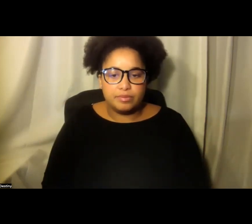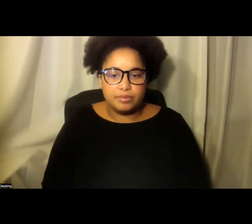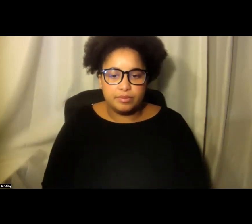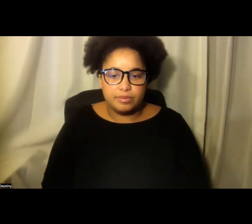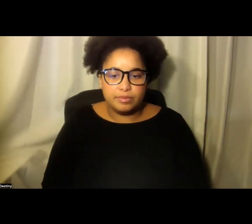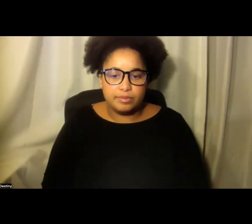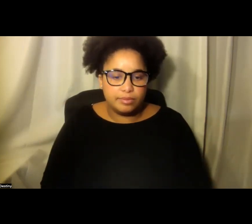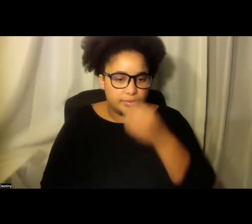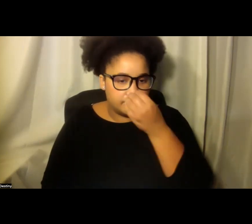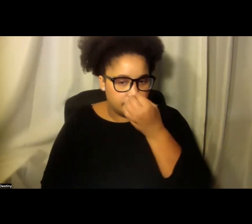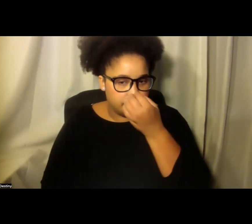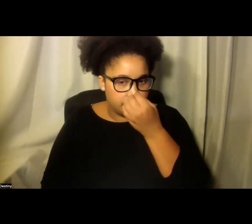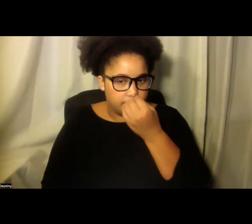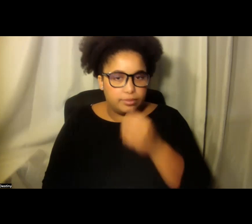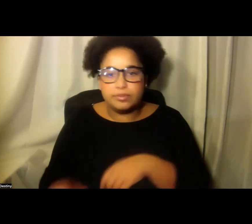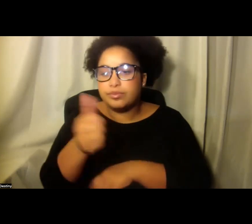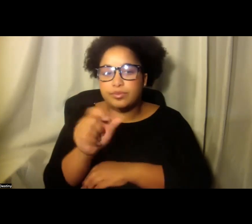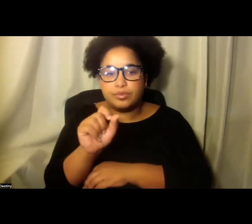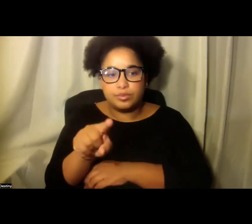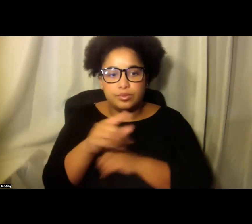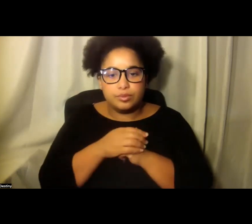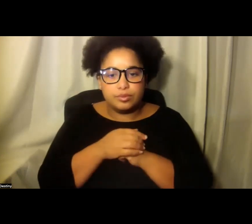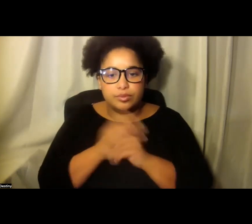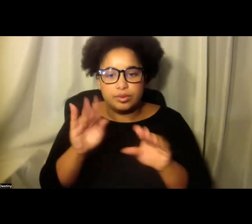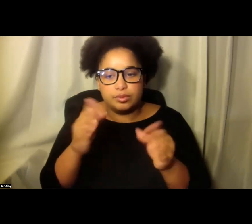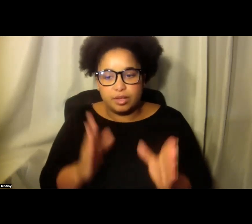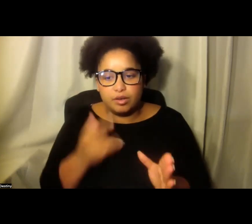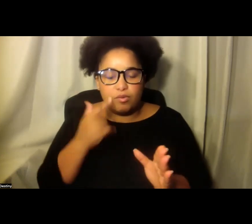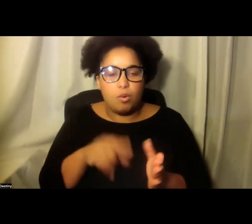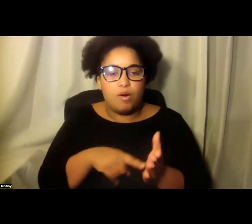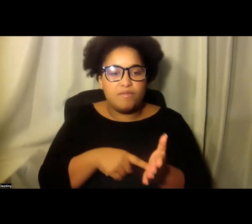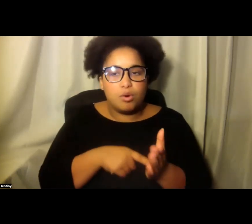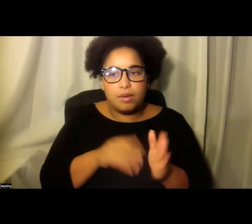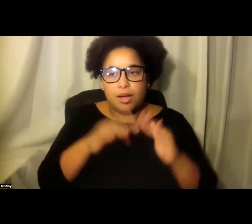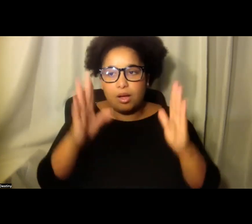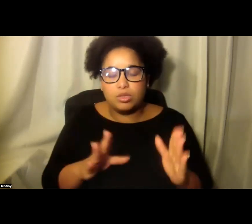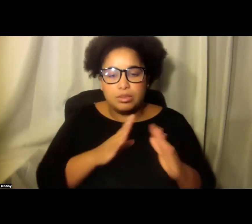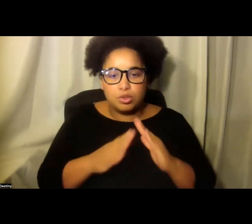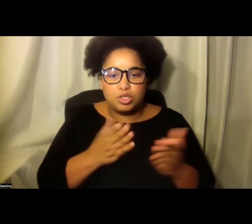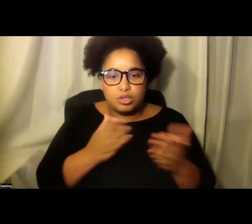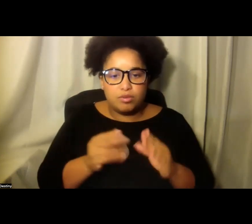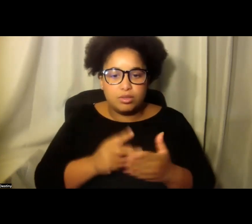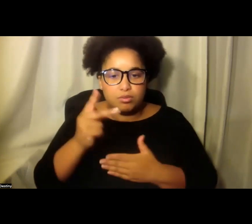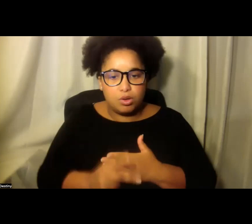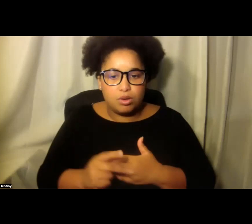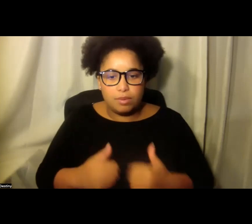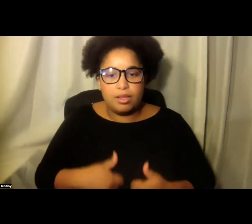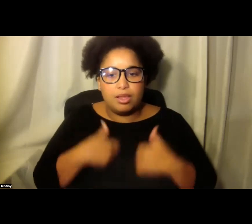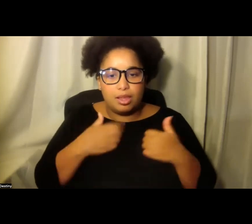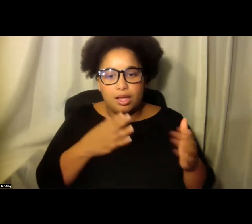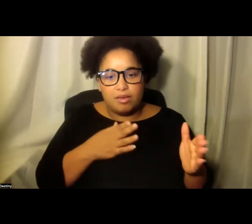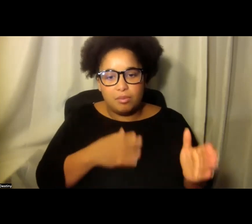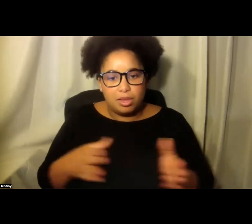Sharon, any? Another question is, would a provider of affordable housing, community services programs, and life plan communities